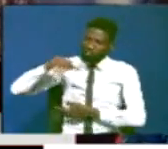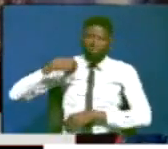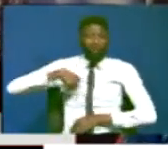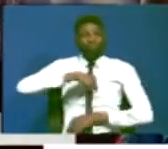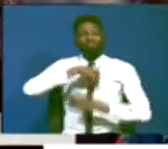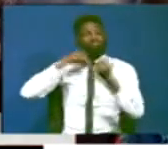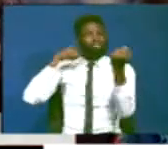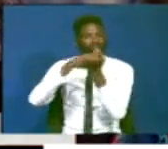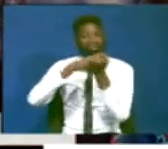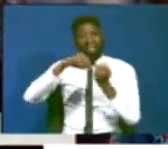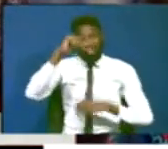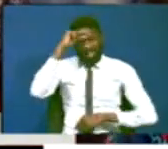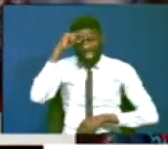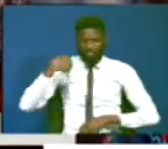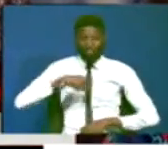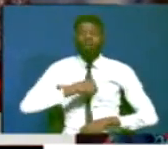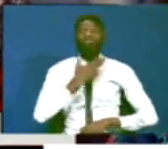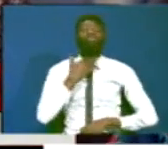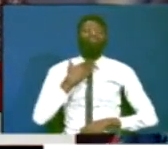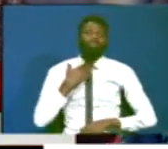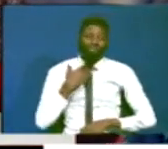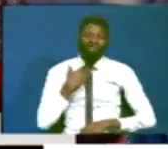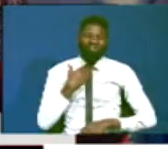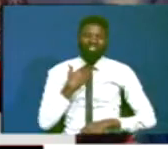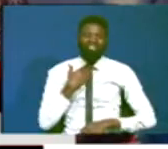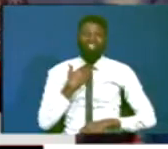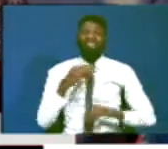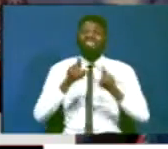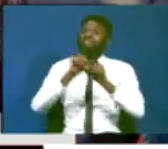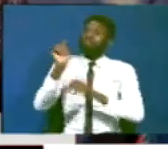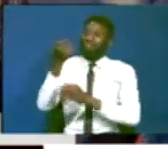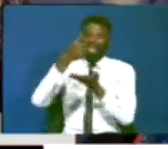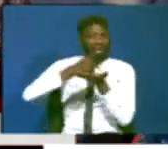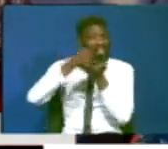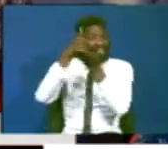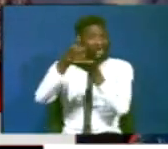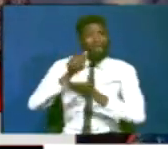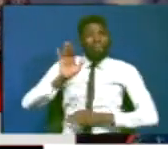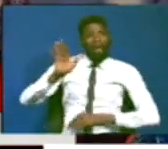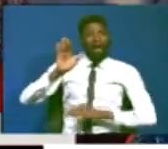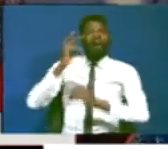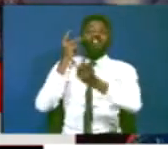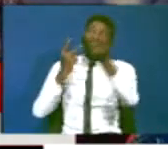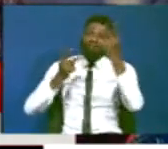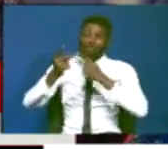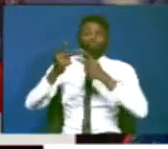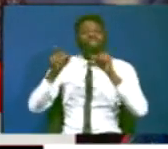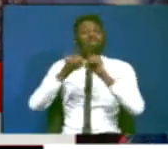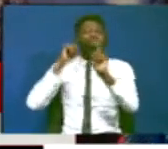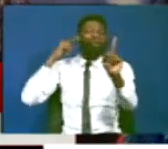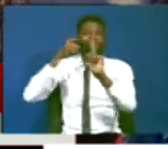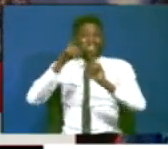and we want to help the president to achieve his vision and objectives in our Nyanza